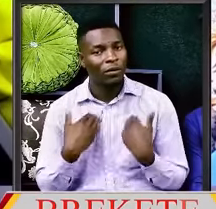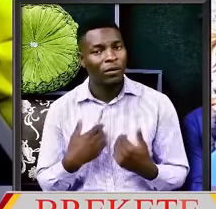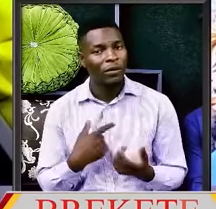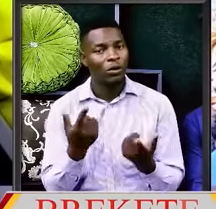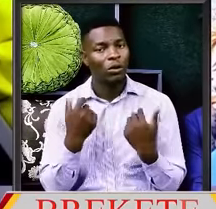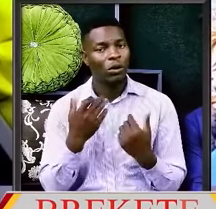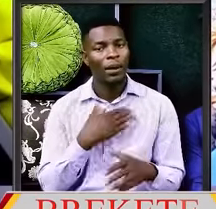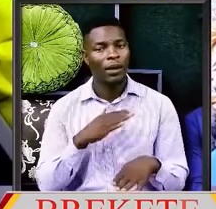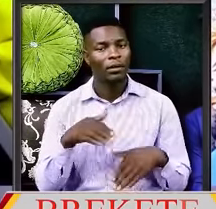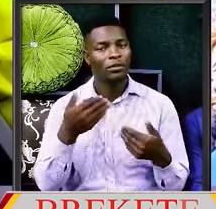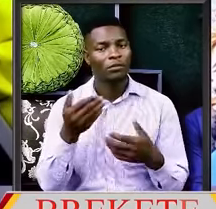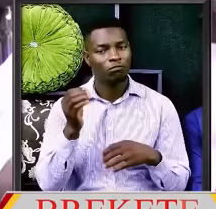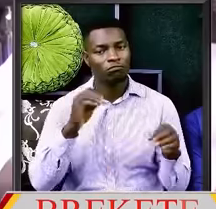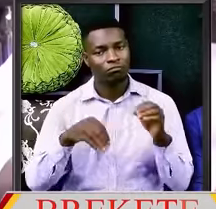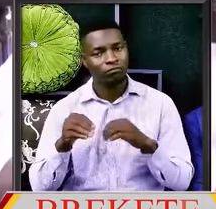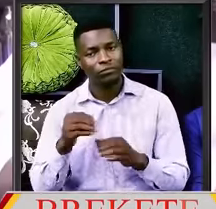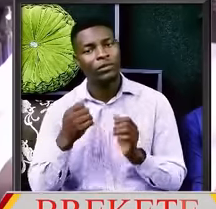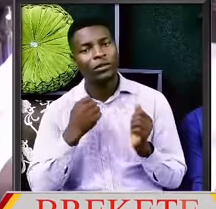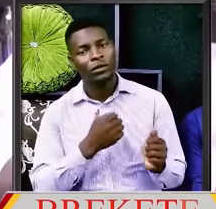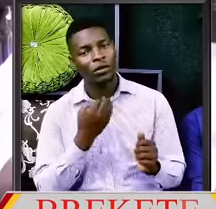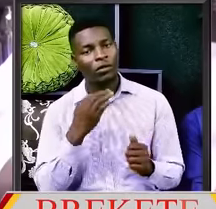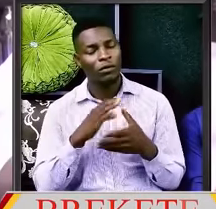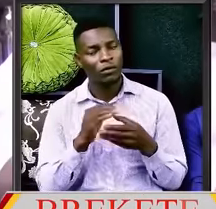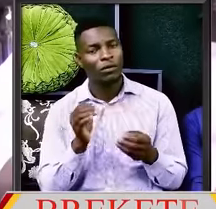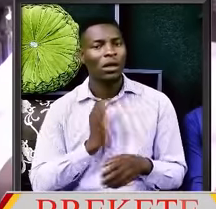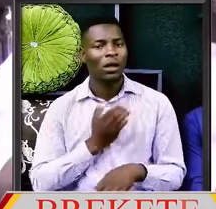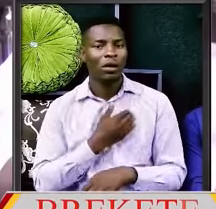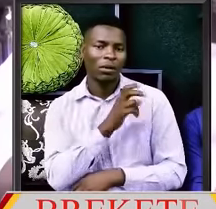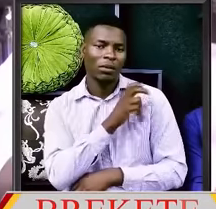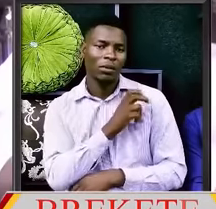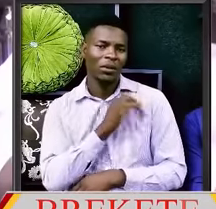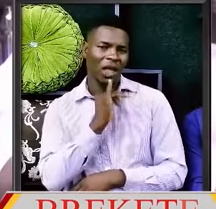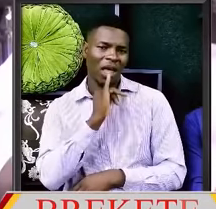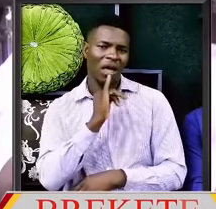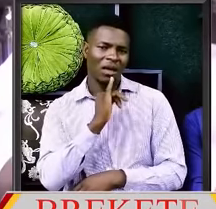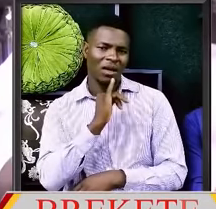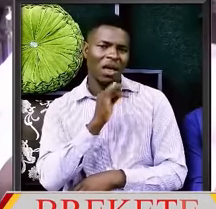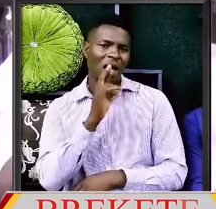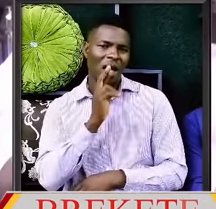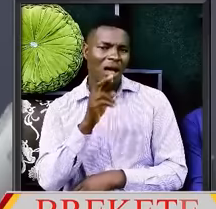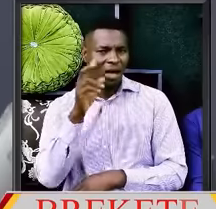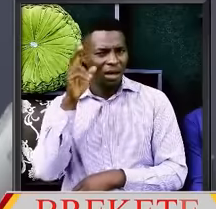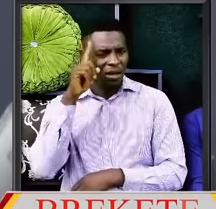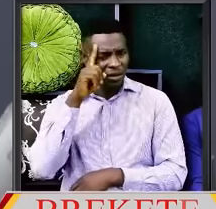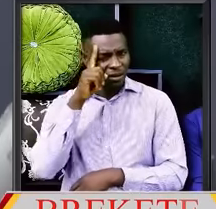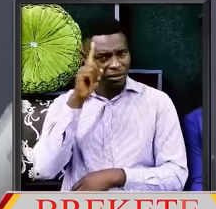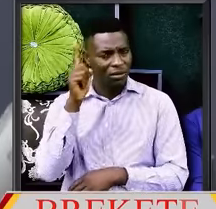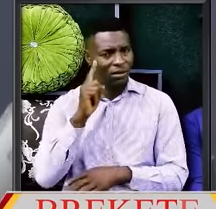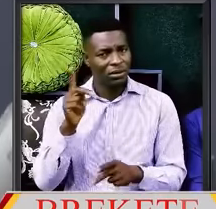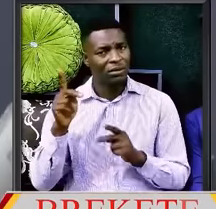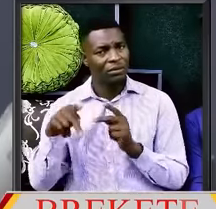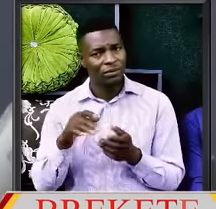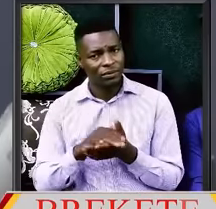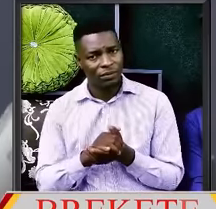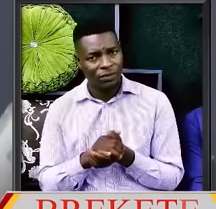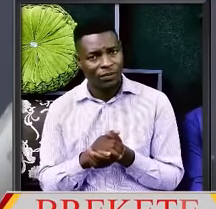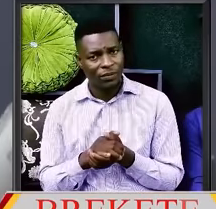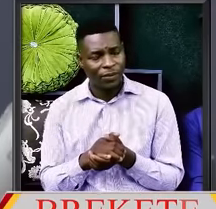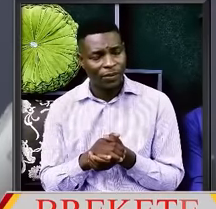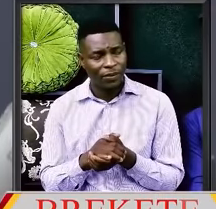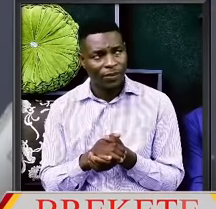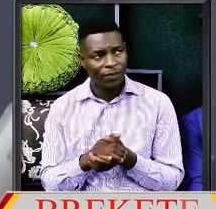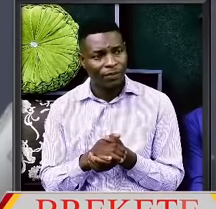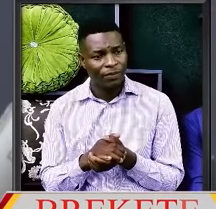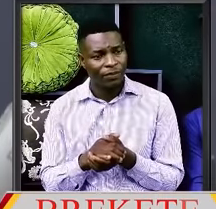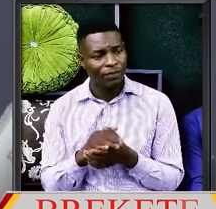And our police, they are intelligent people. So they say, I think it's not the work. So they, from all their